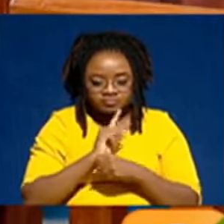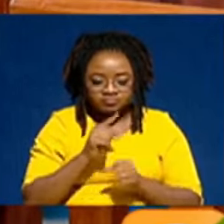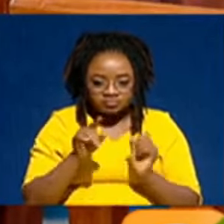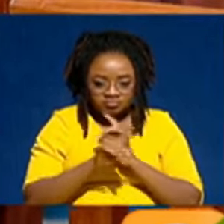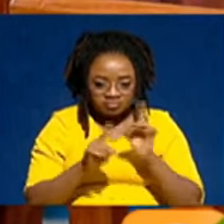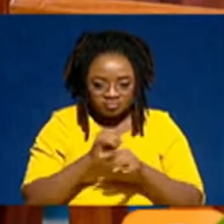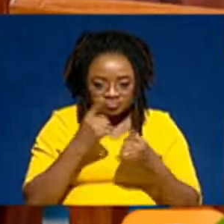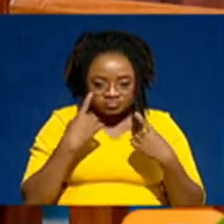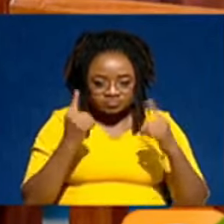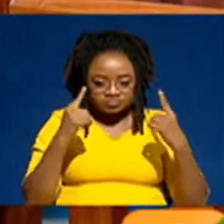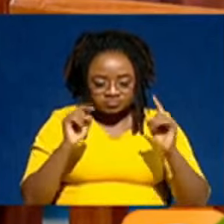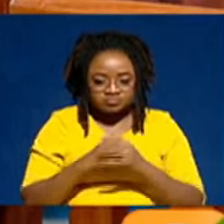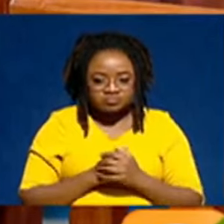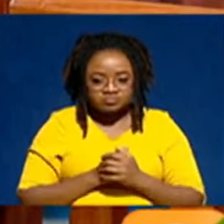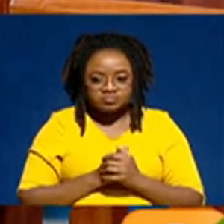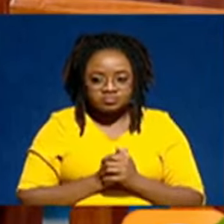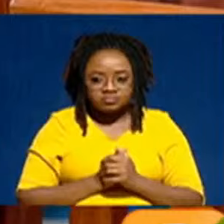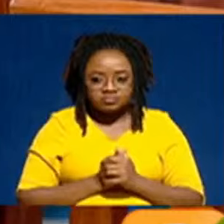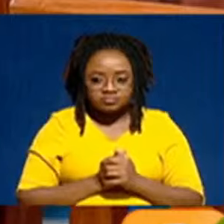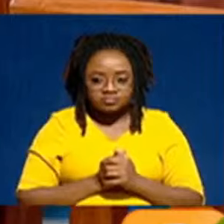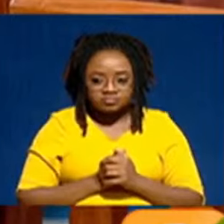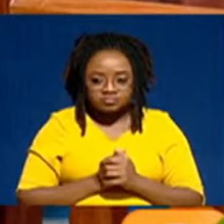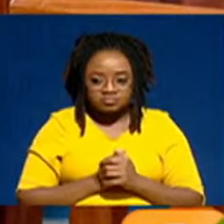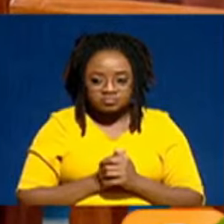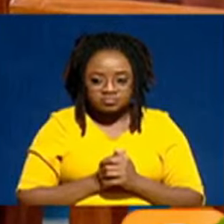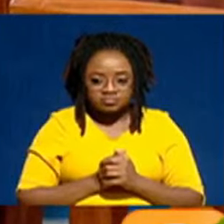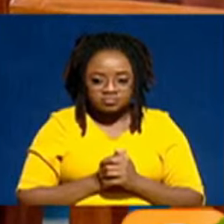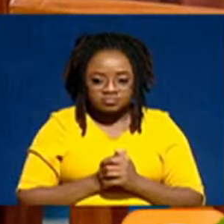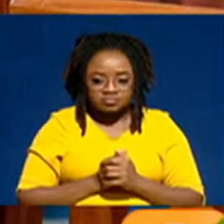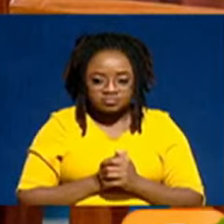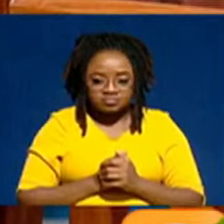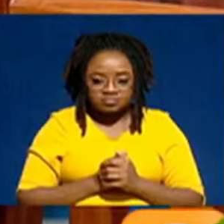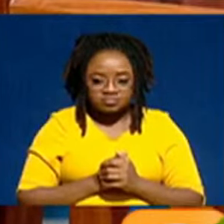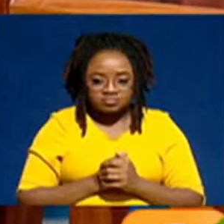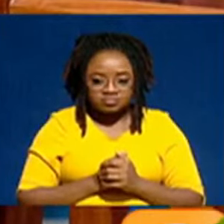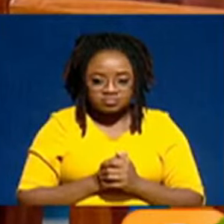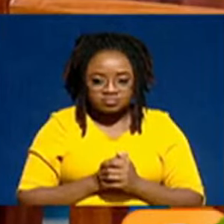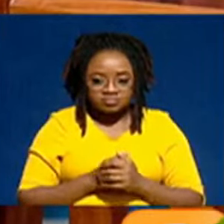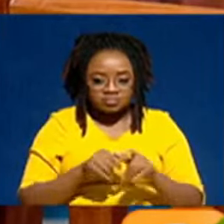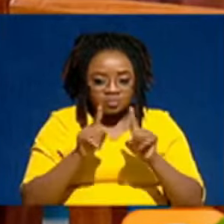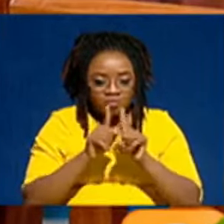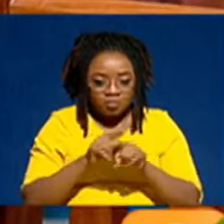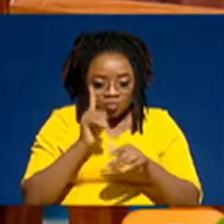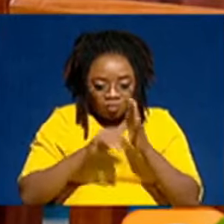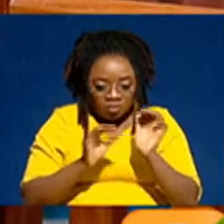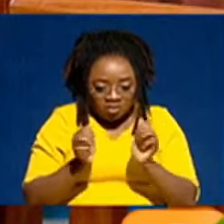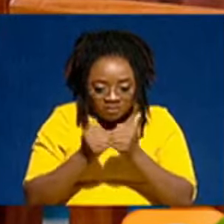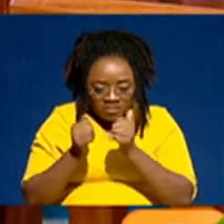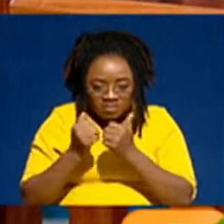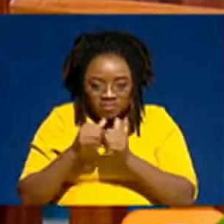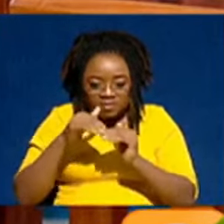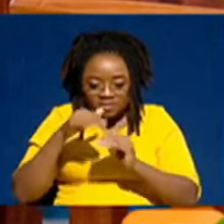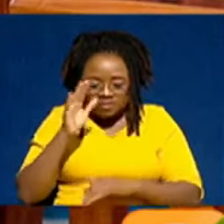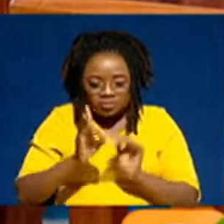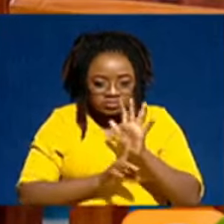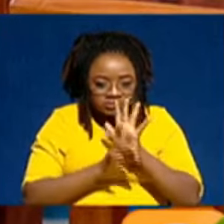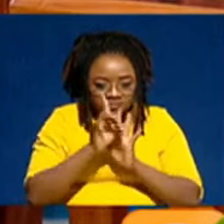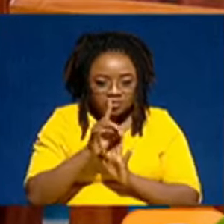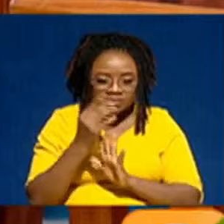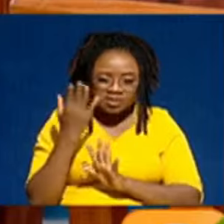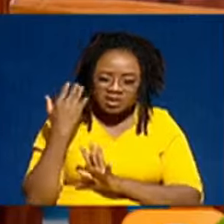think second and most important is that we need to go back to professionalizing our country. What has happened is that development in the